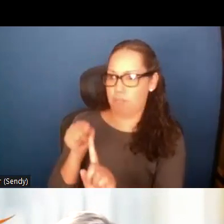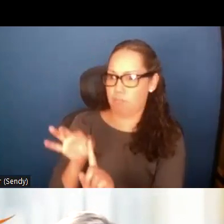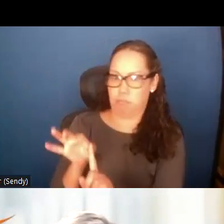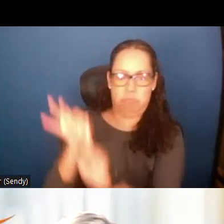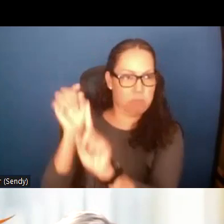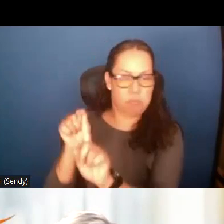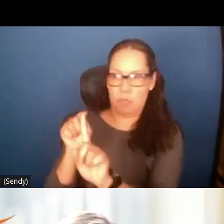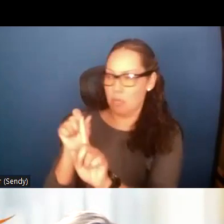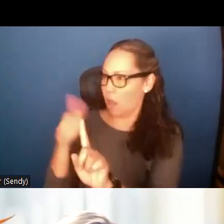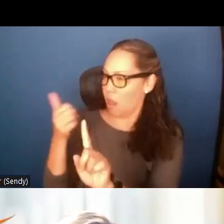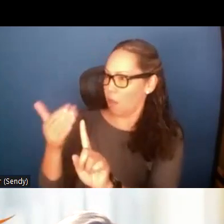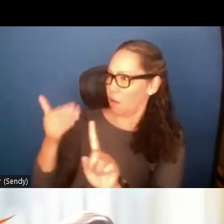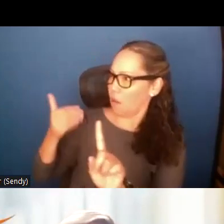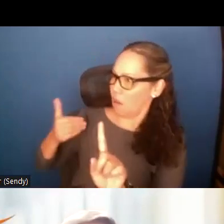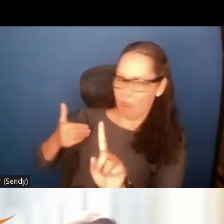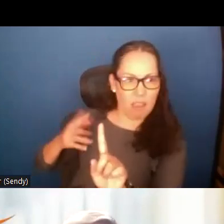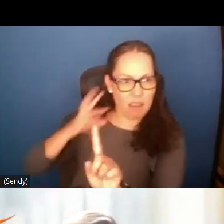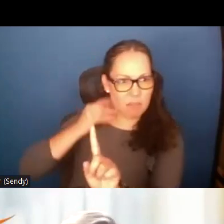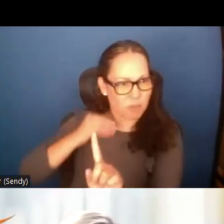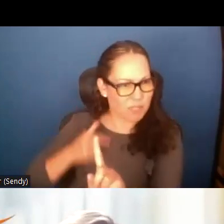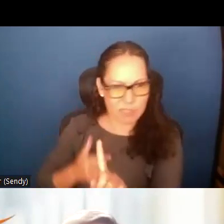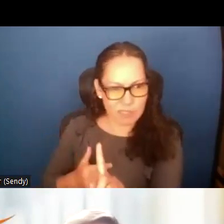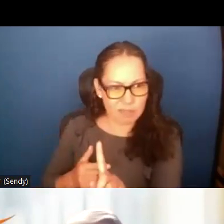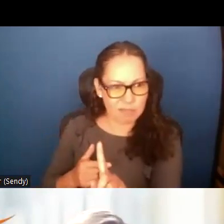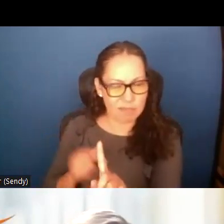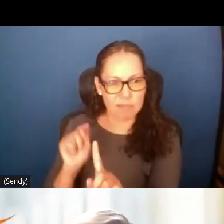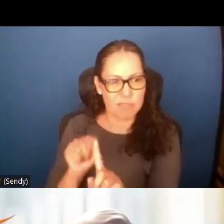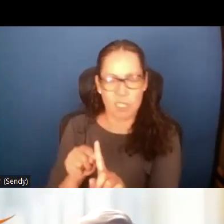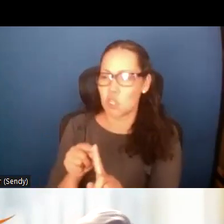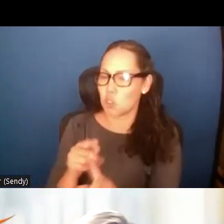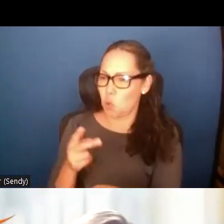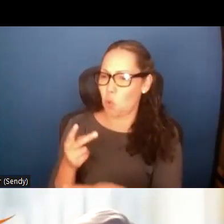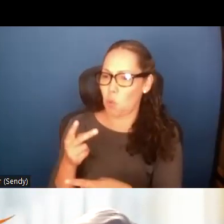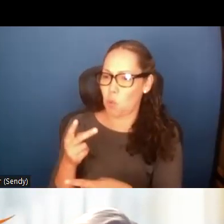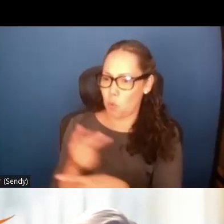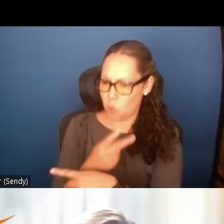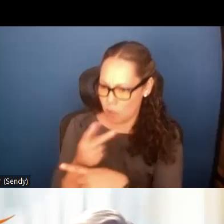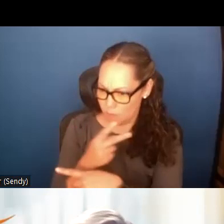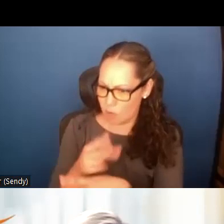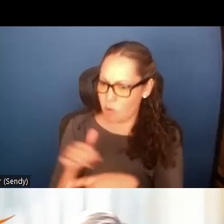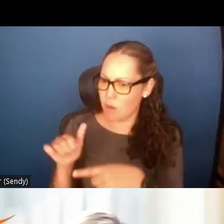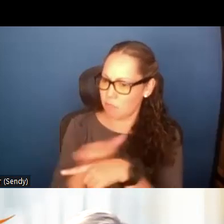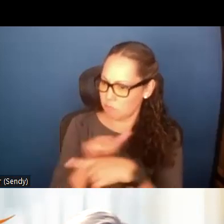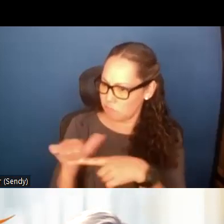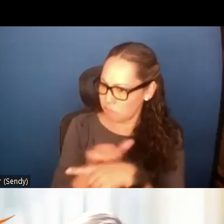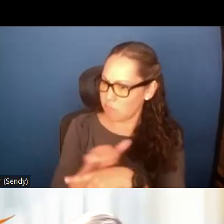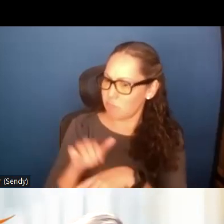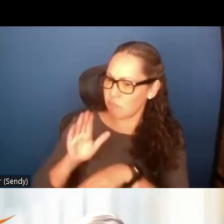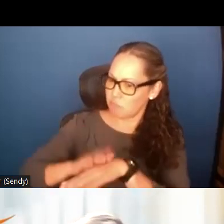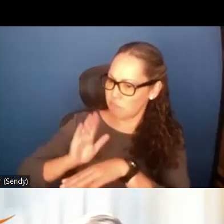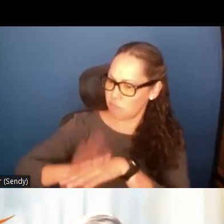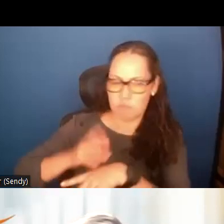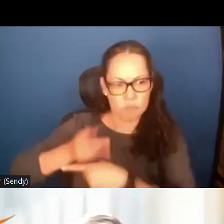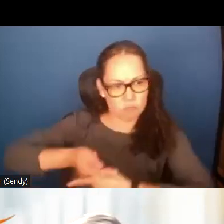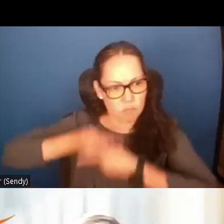that we've dealt with. I think we would need to exercise caution to kind of use that as a model, but certainly as a point of reference